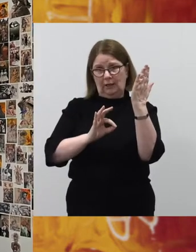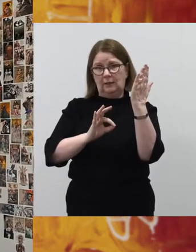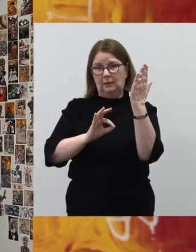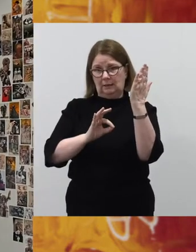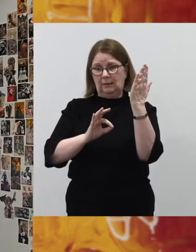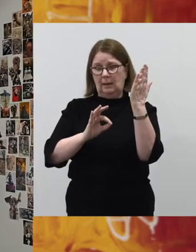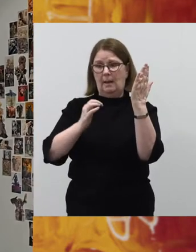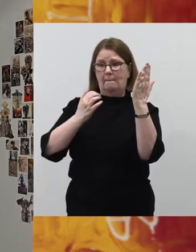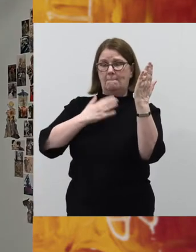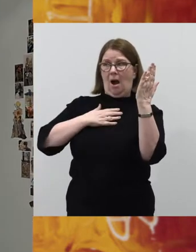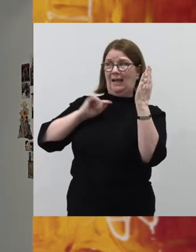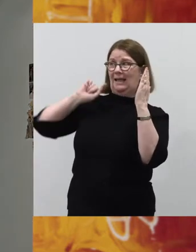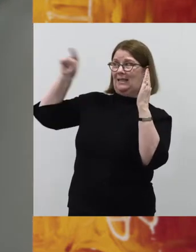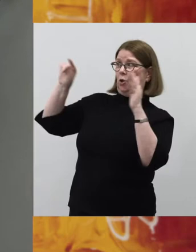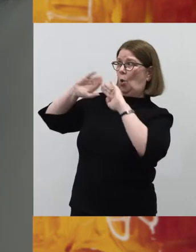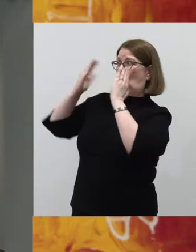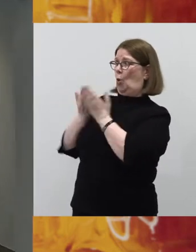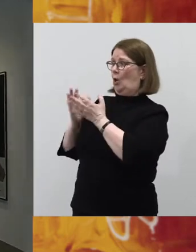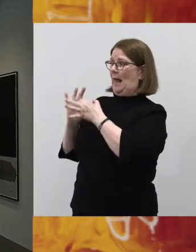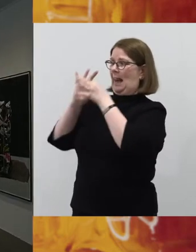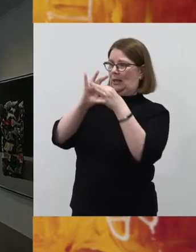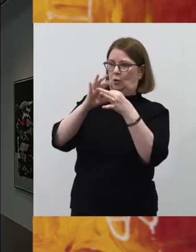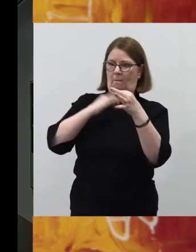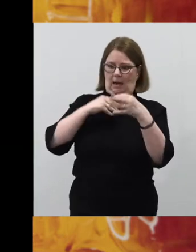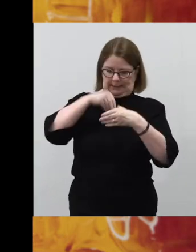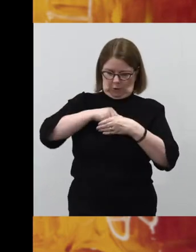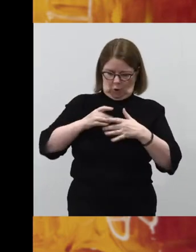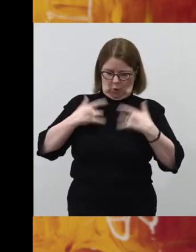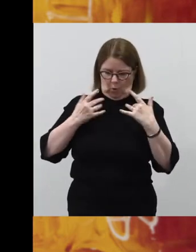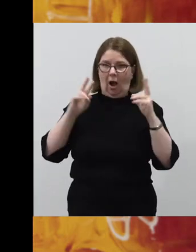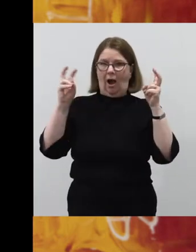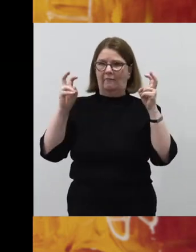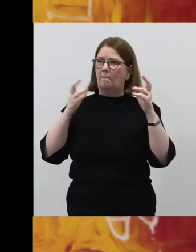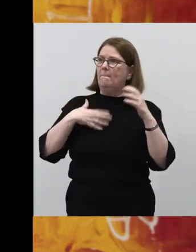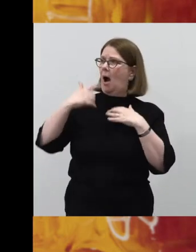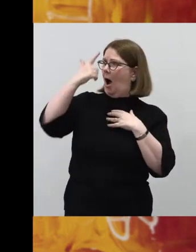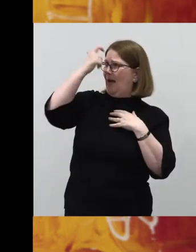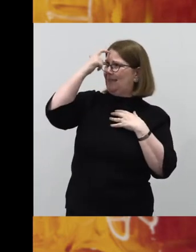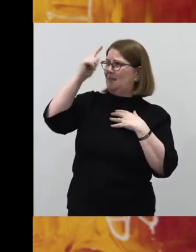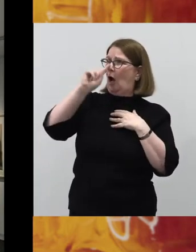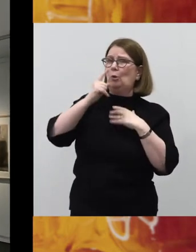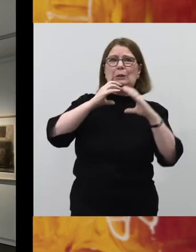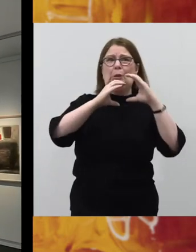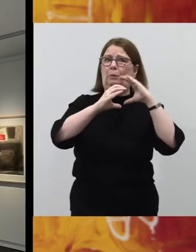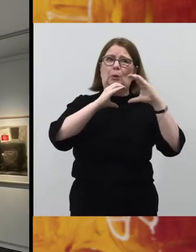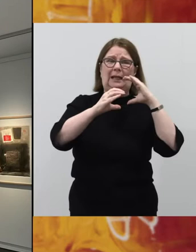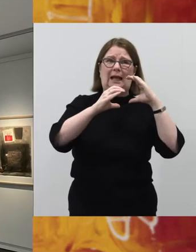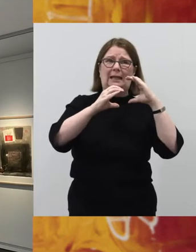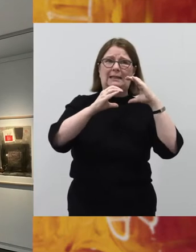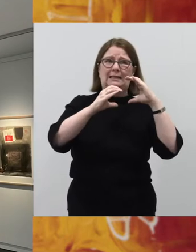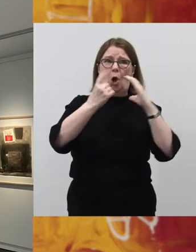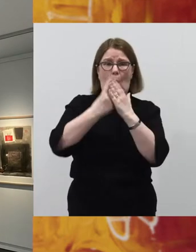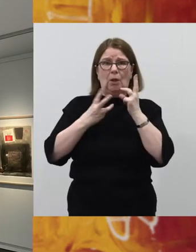world. Through the experience of making art, they confront their fears and give external visual form to their